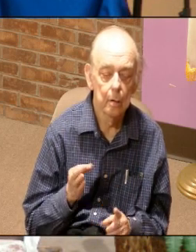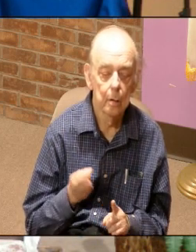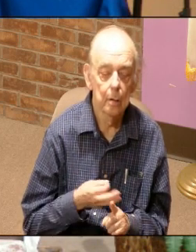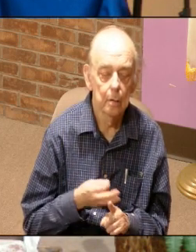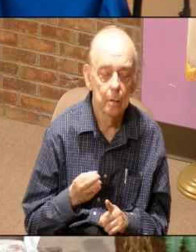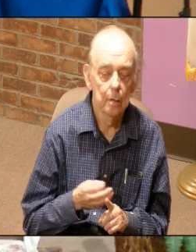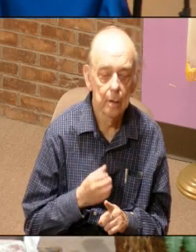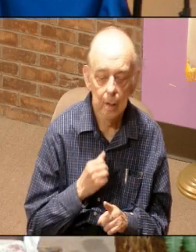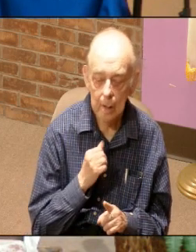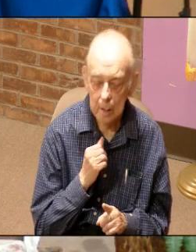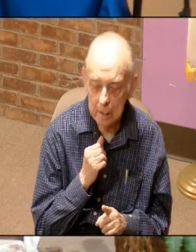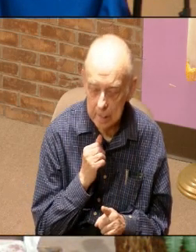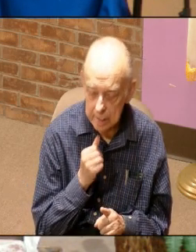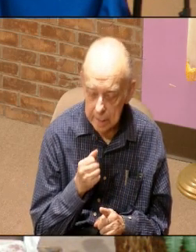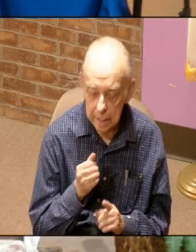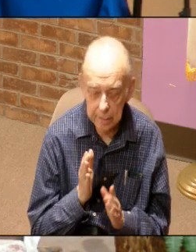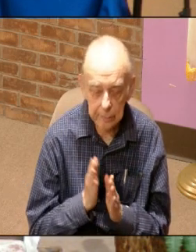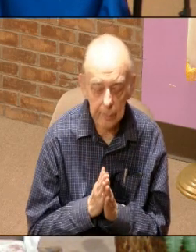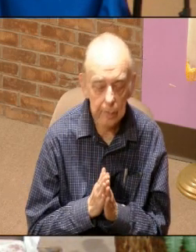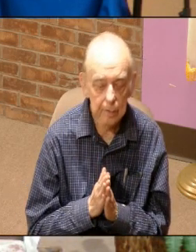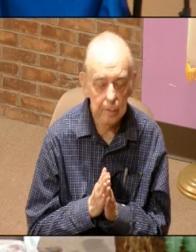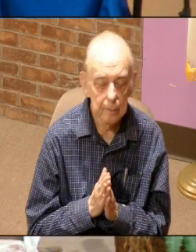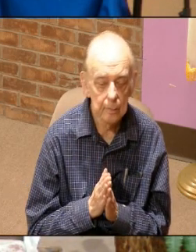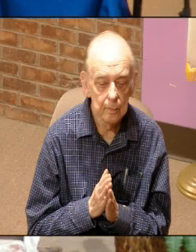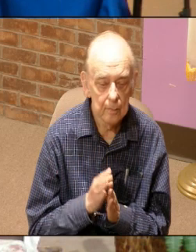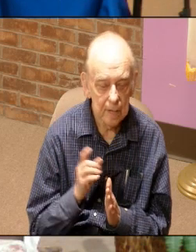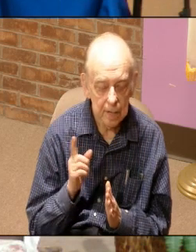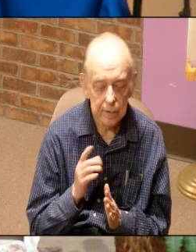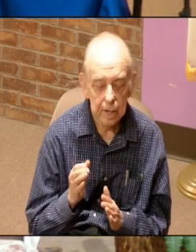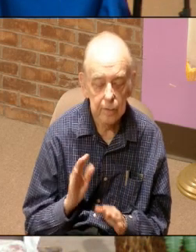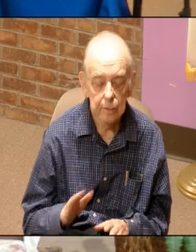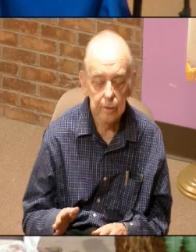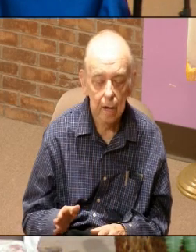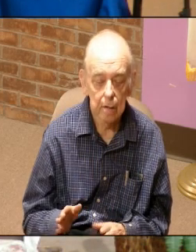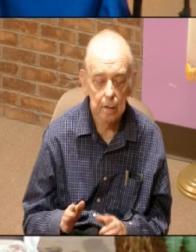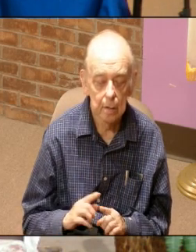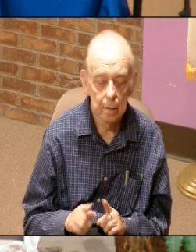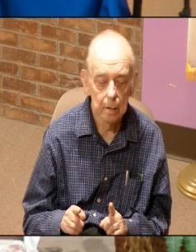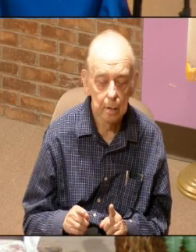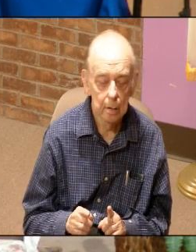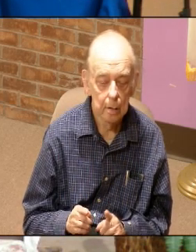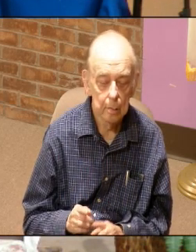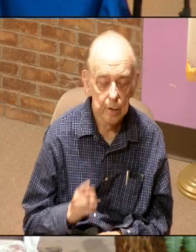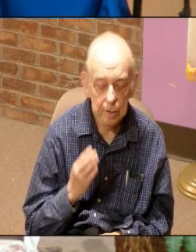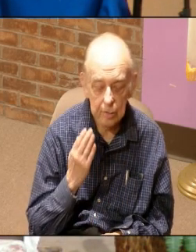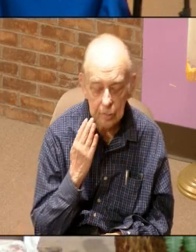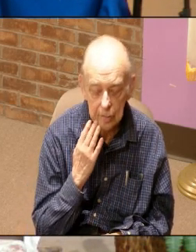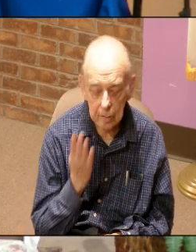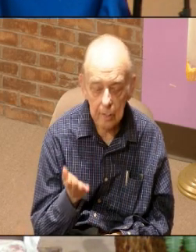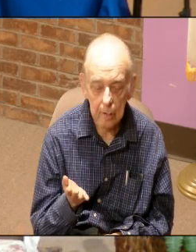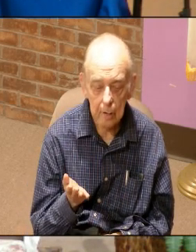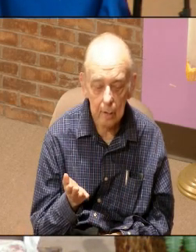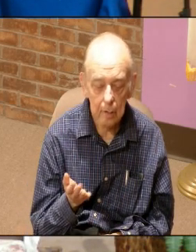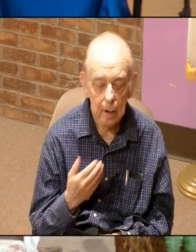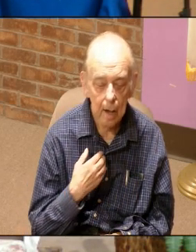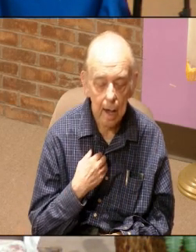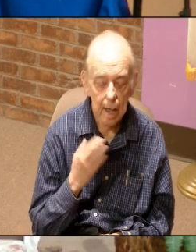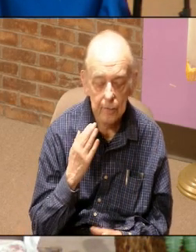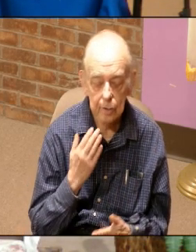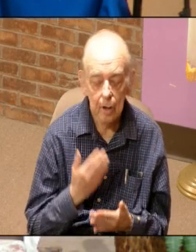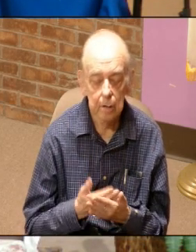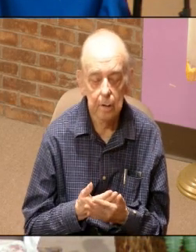didn't ask for the sex of the child we didn't know she knew she said I've got a daughter